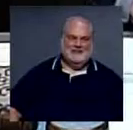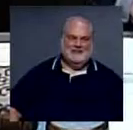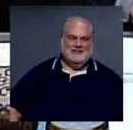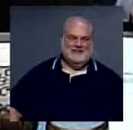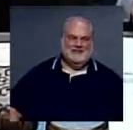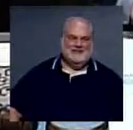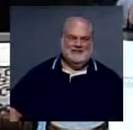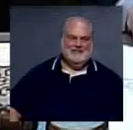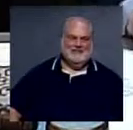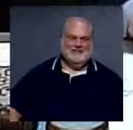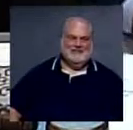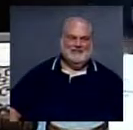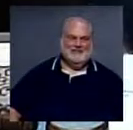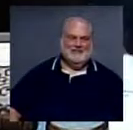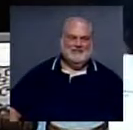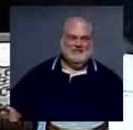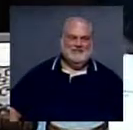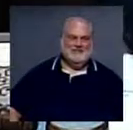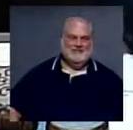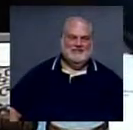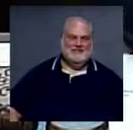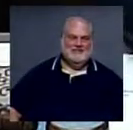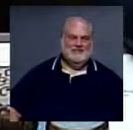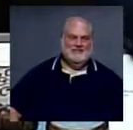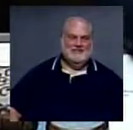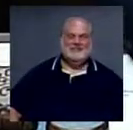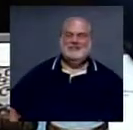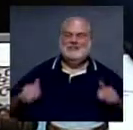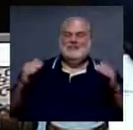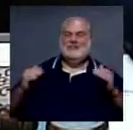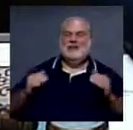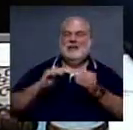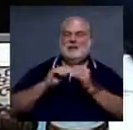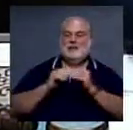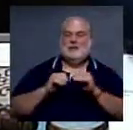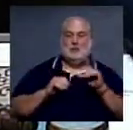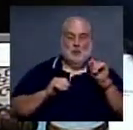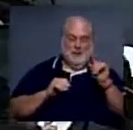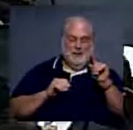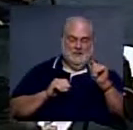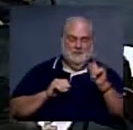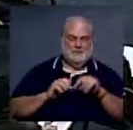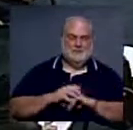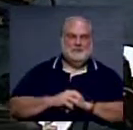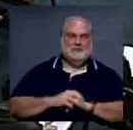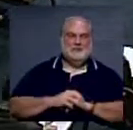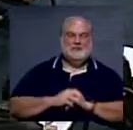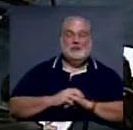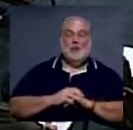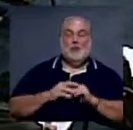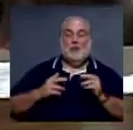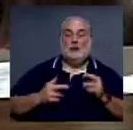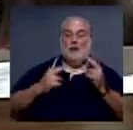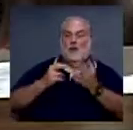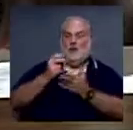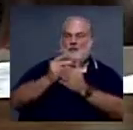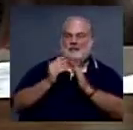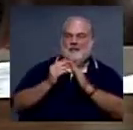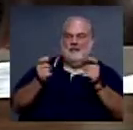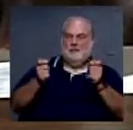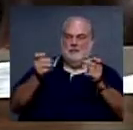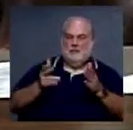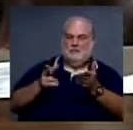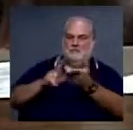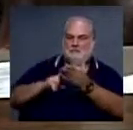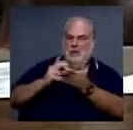the separate items that we have. Madam Clerk, if you would please read resolution number 20. A resolution to authorize the city manager to